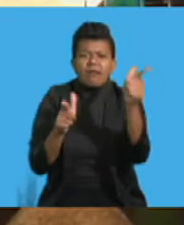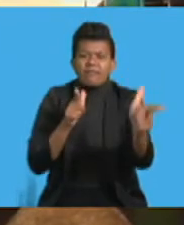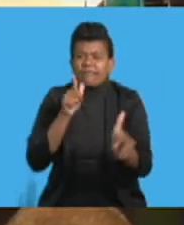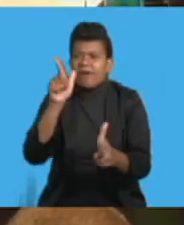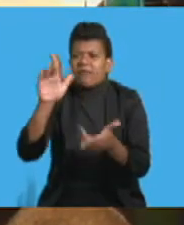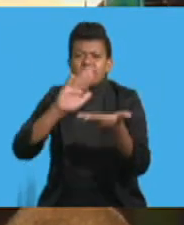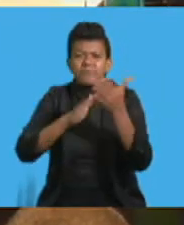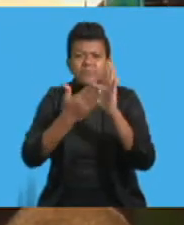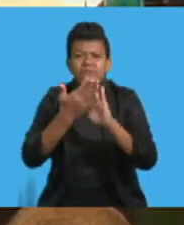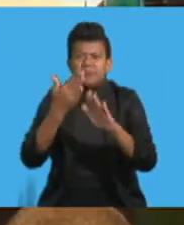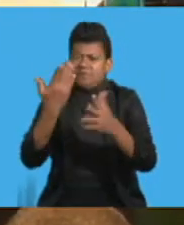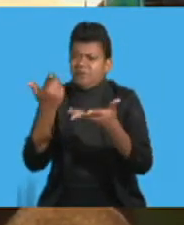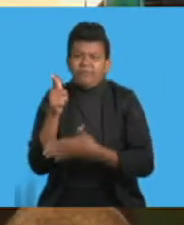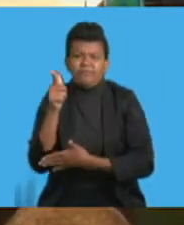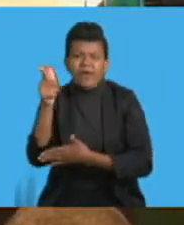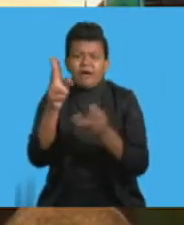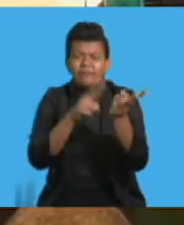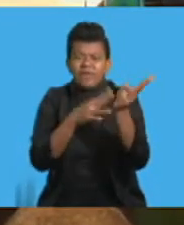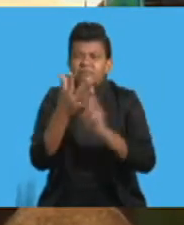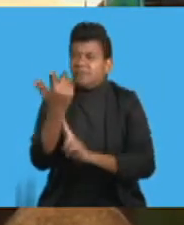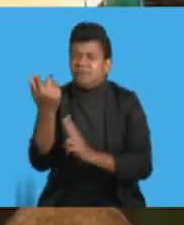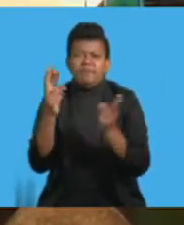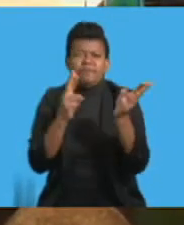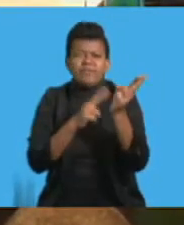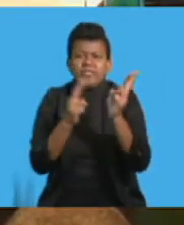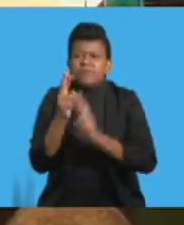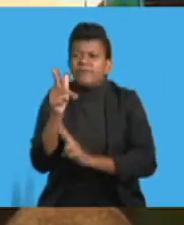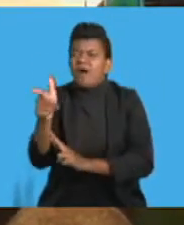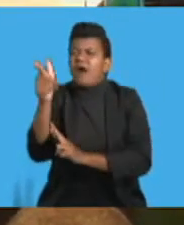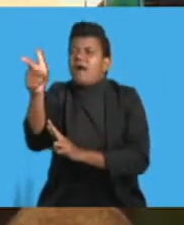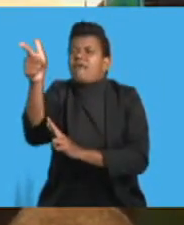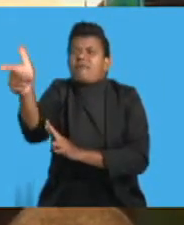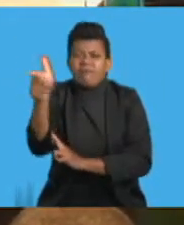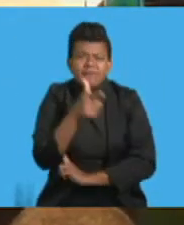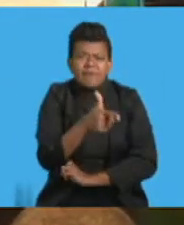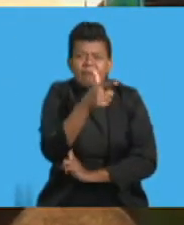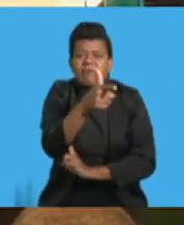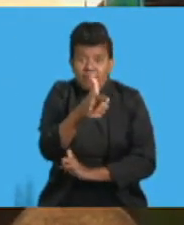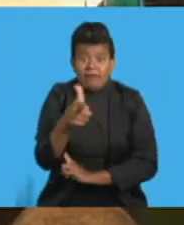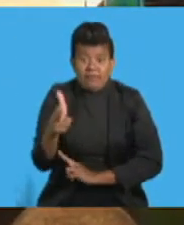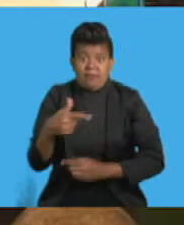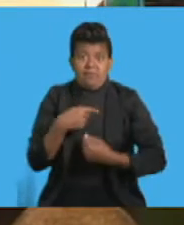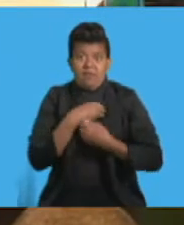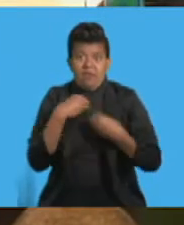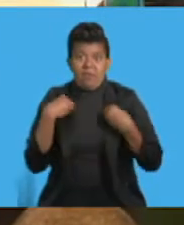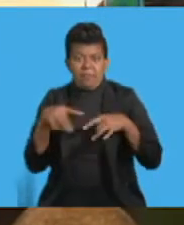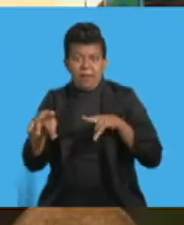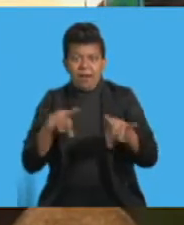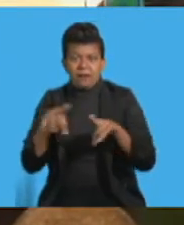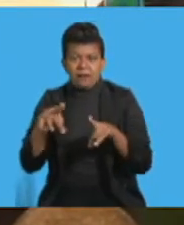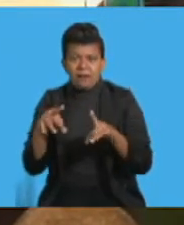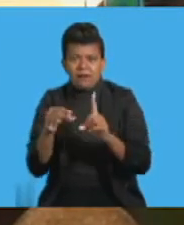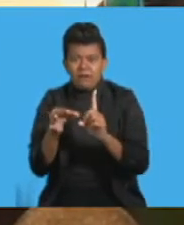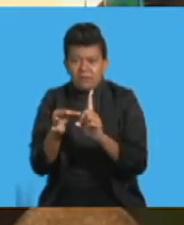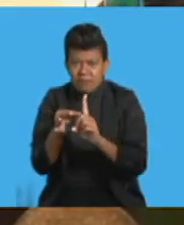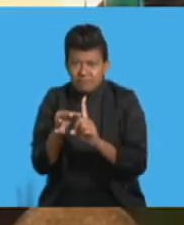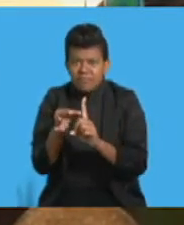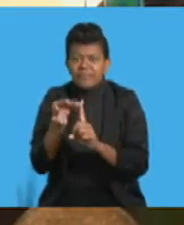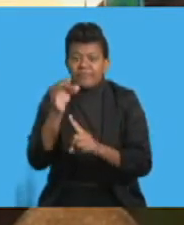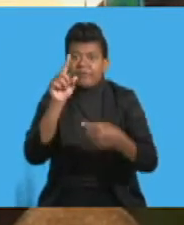Honorable Speaker, this is how we intend, how we are improving the livelihood. One is the